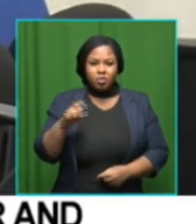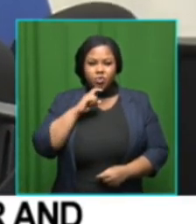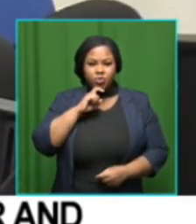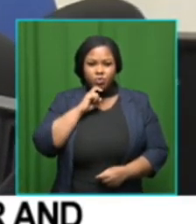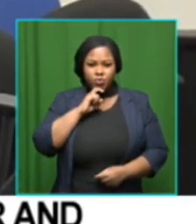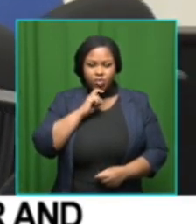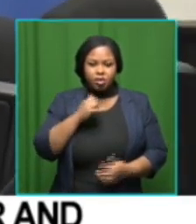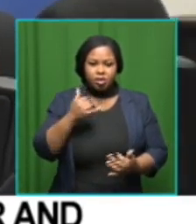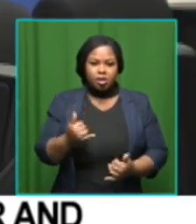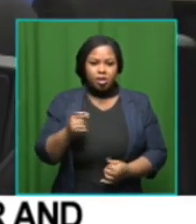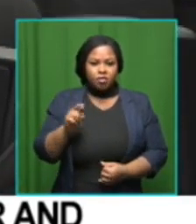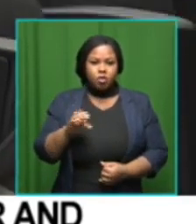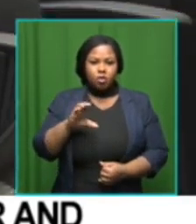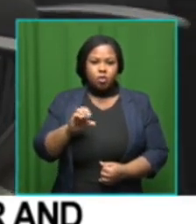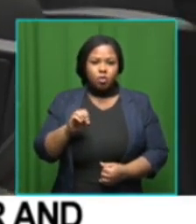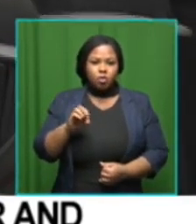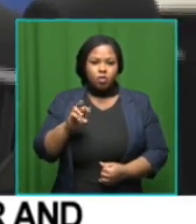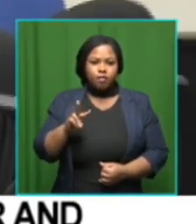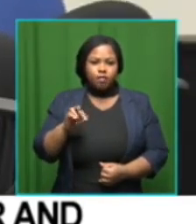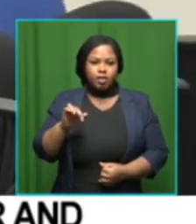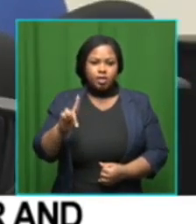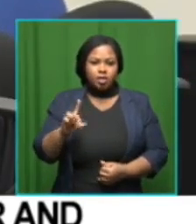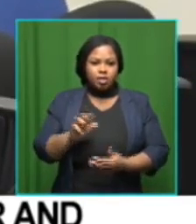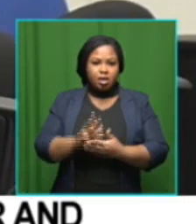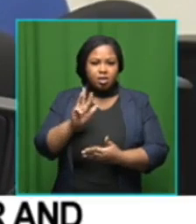for COVID-19. What is the backlog?